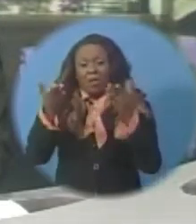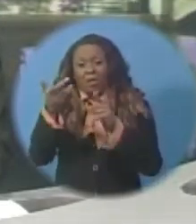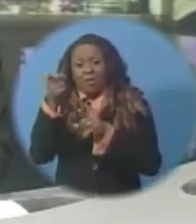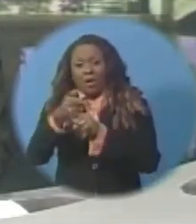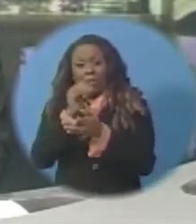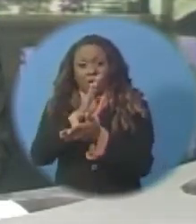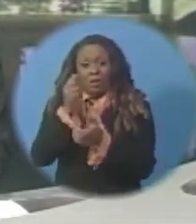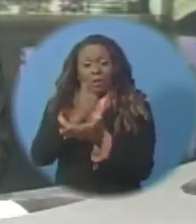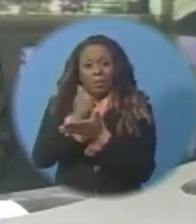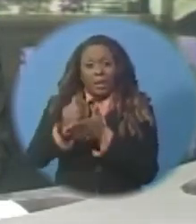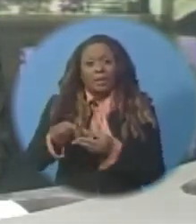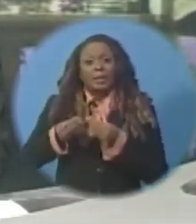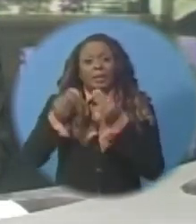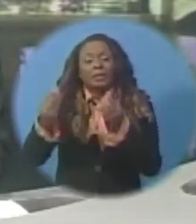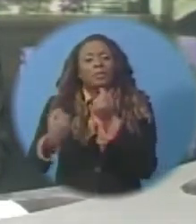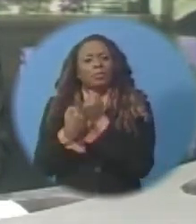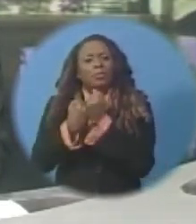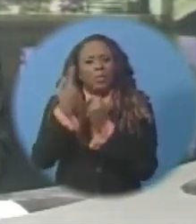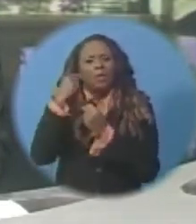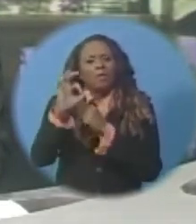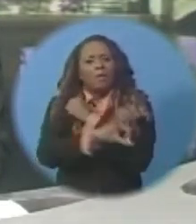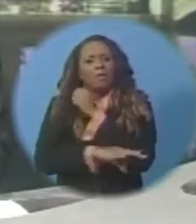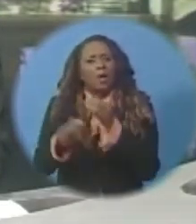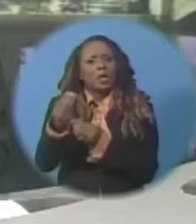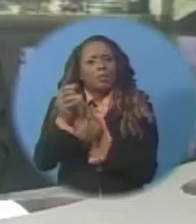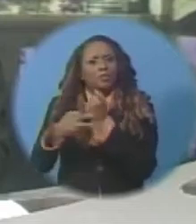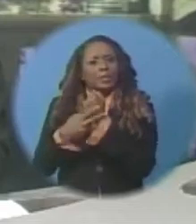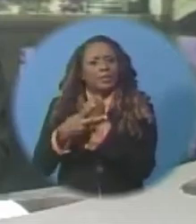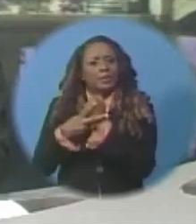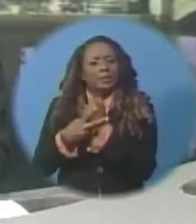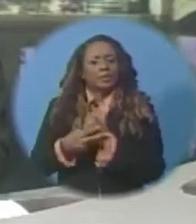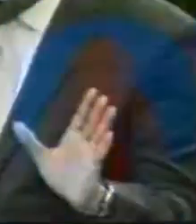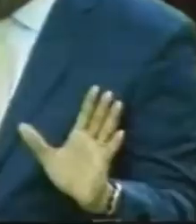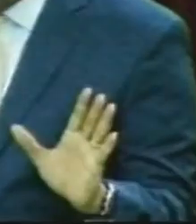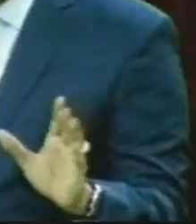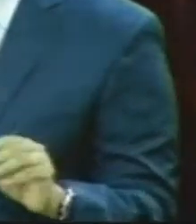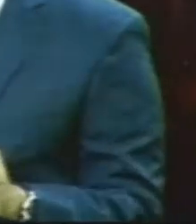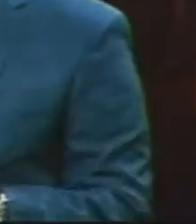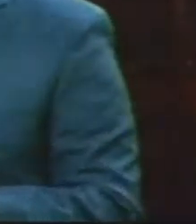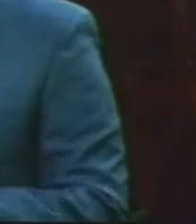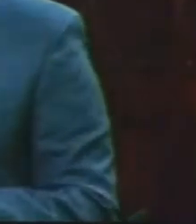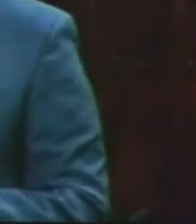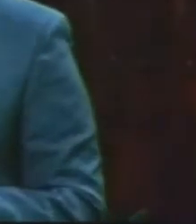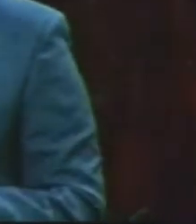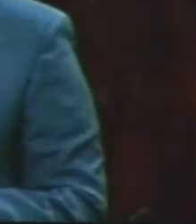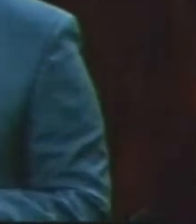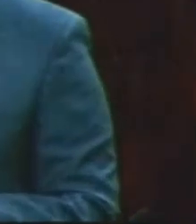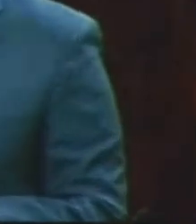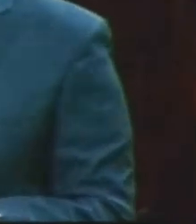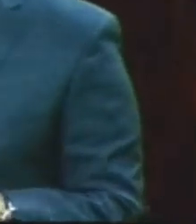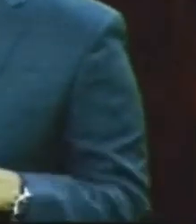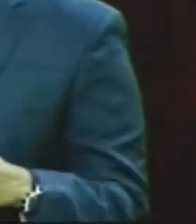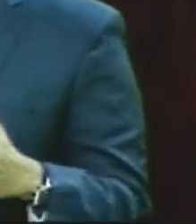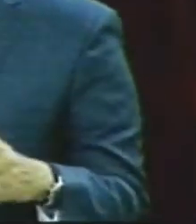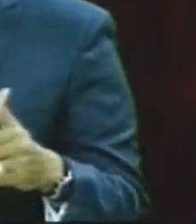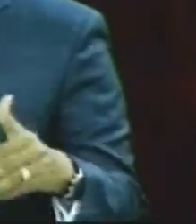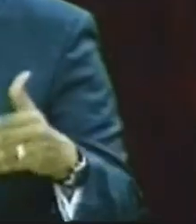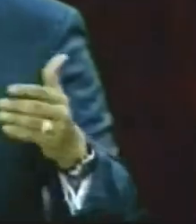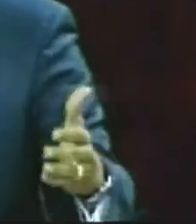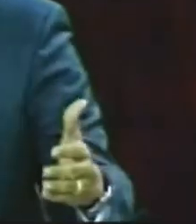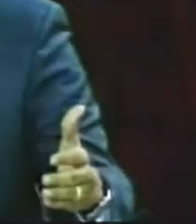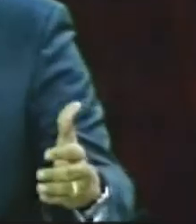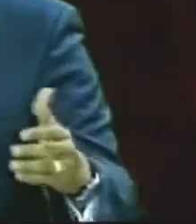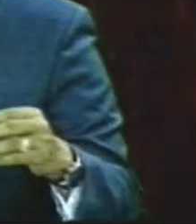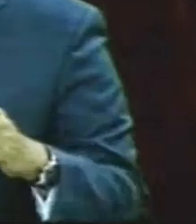provide some support for the island's foreign reserves. If necessary, and we will make that judgment over the next few